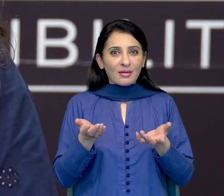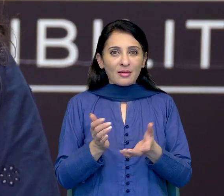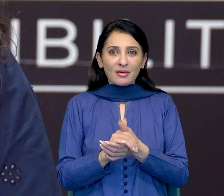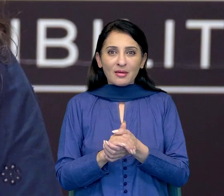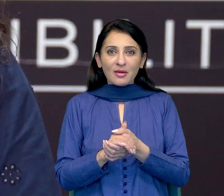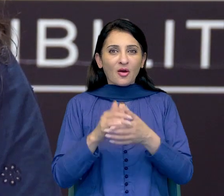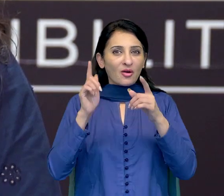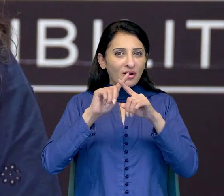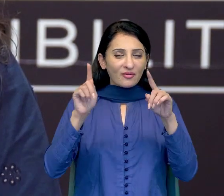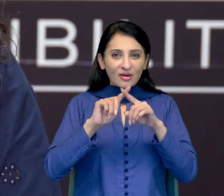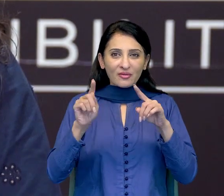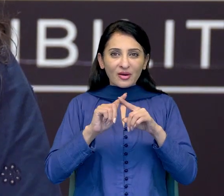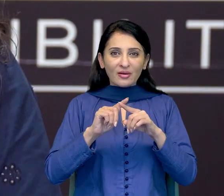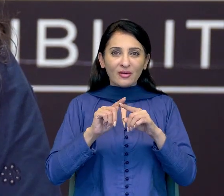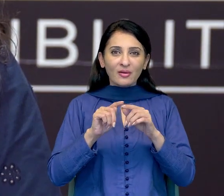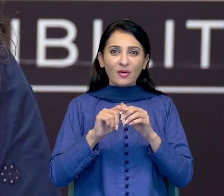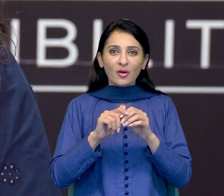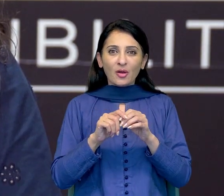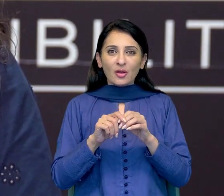weightlessness,